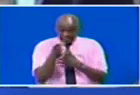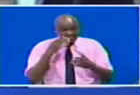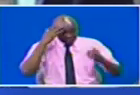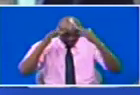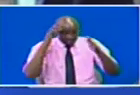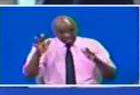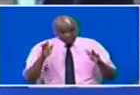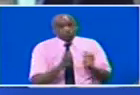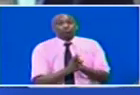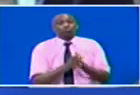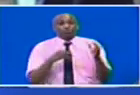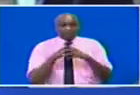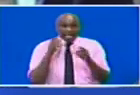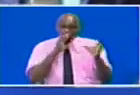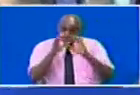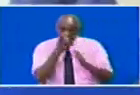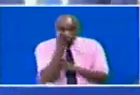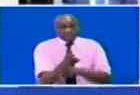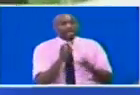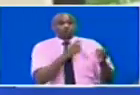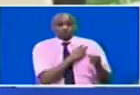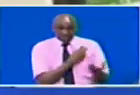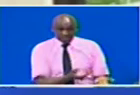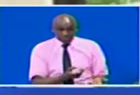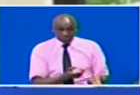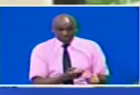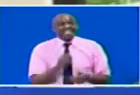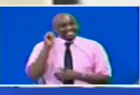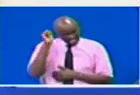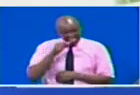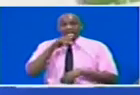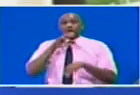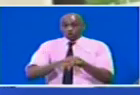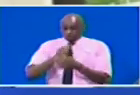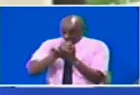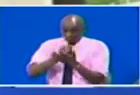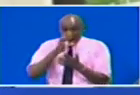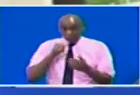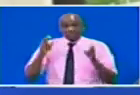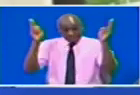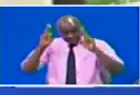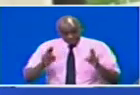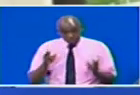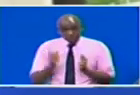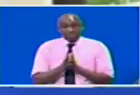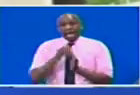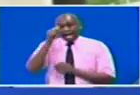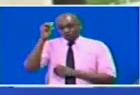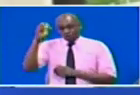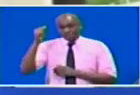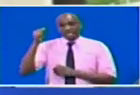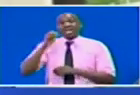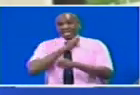sensitization and information and communication and consultation. With Kenya having received endorsement from the International Atomic Energy